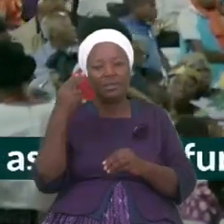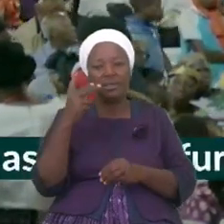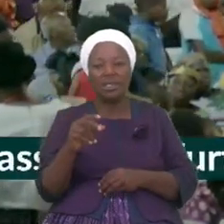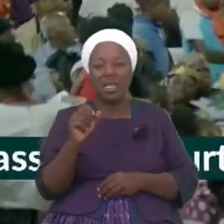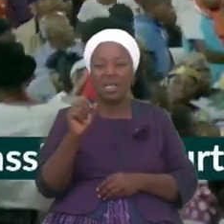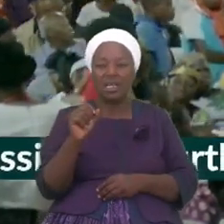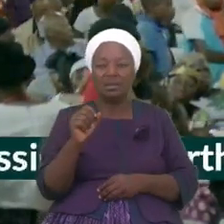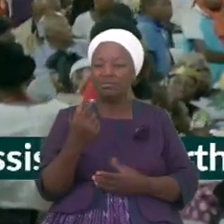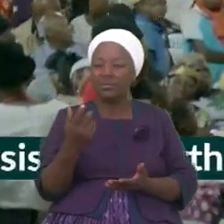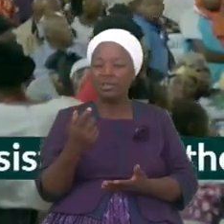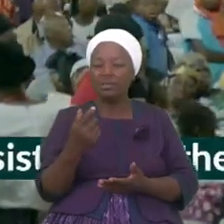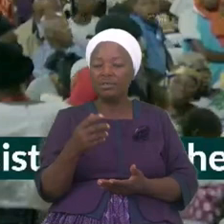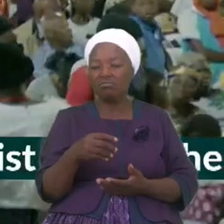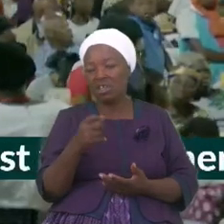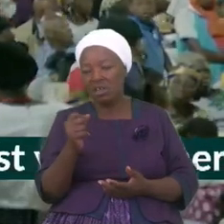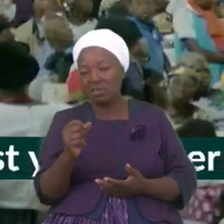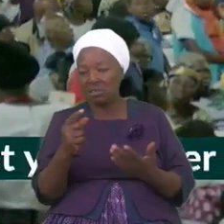Please, let's be fast.